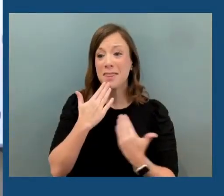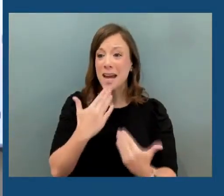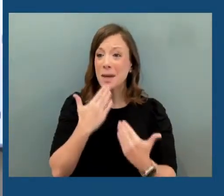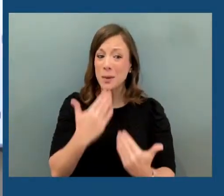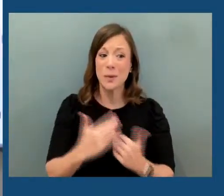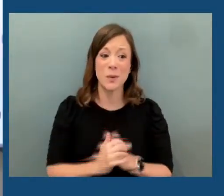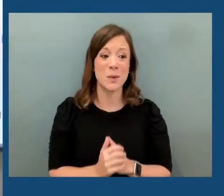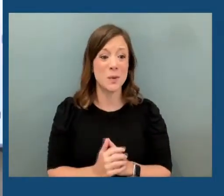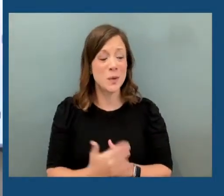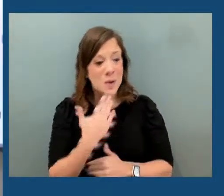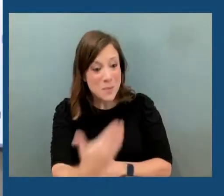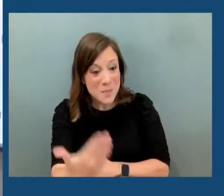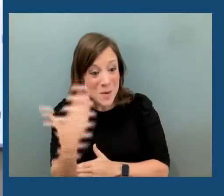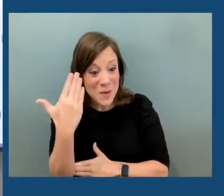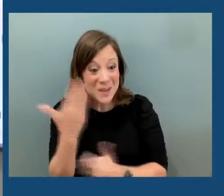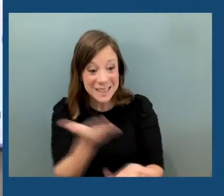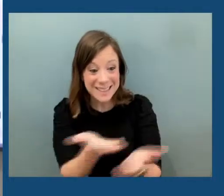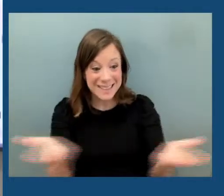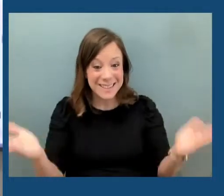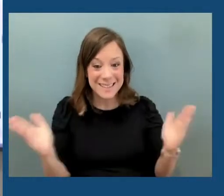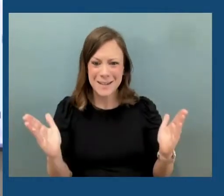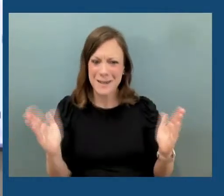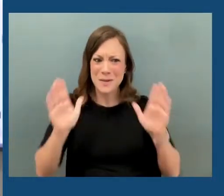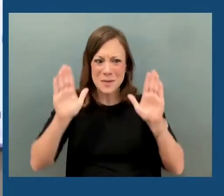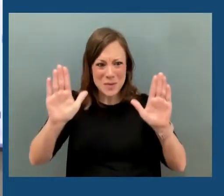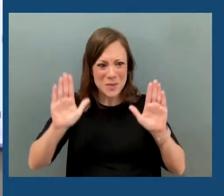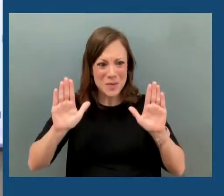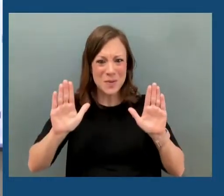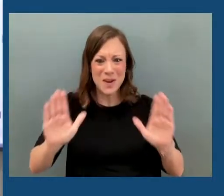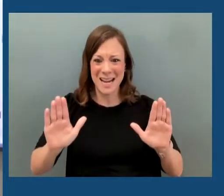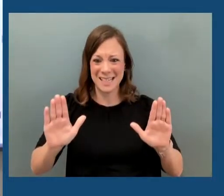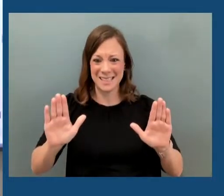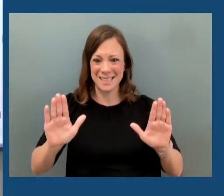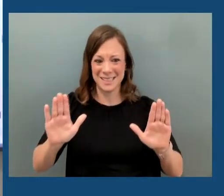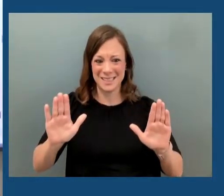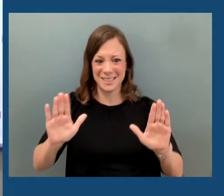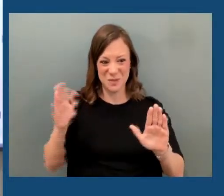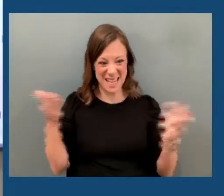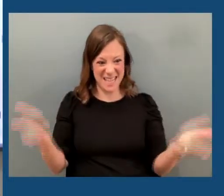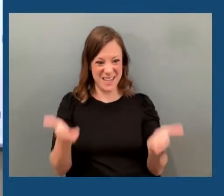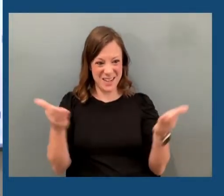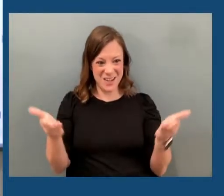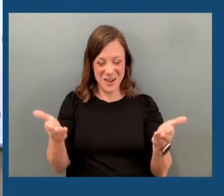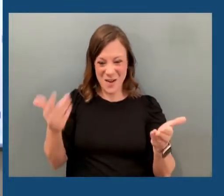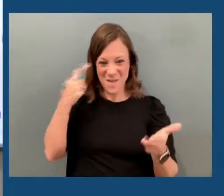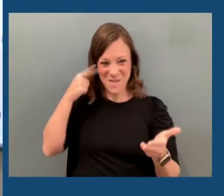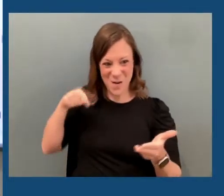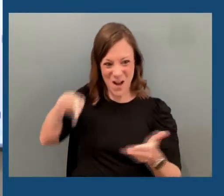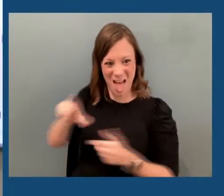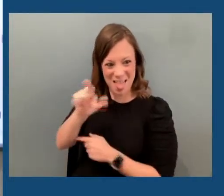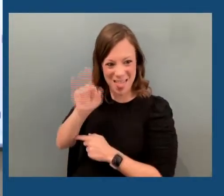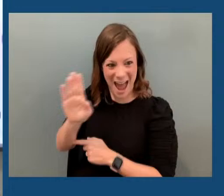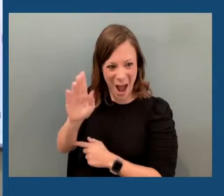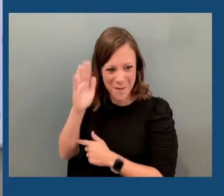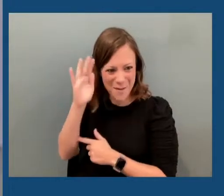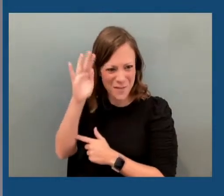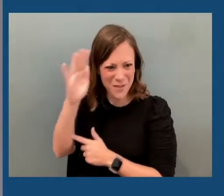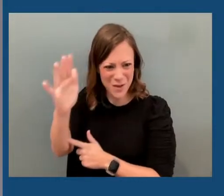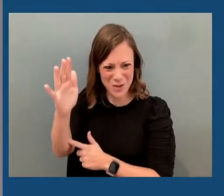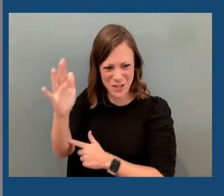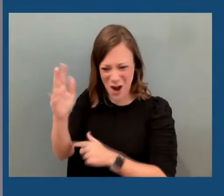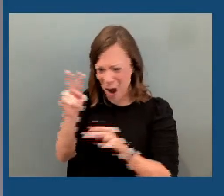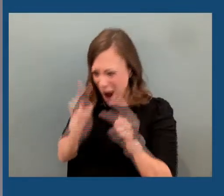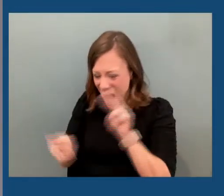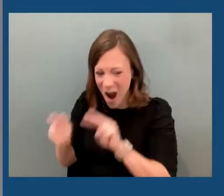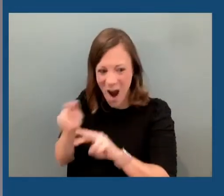Good morning, everyone. And yes, it is great to go to a place that houses the lab of the future. How cool does that sound? And we're so excited. I'm